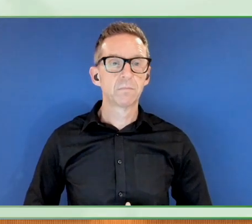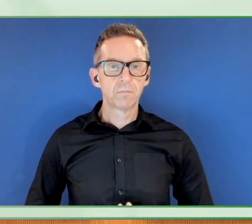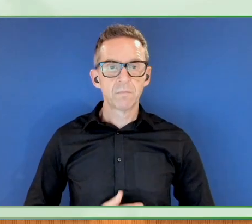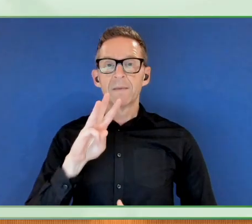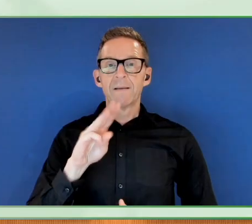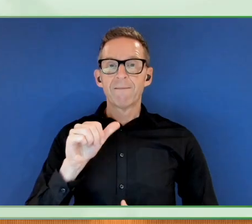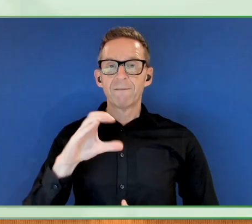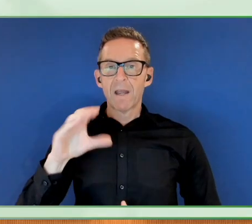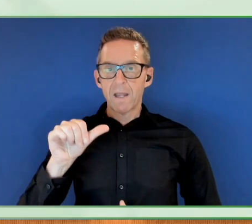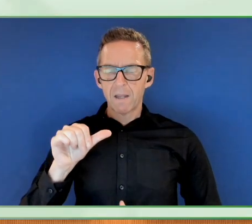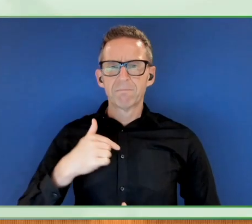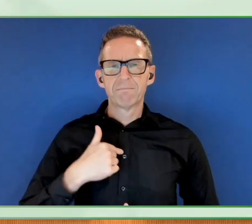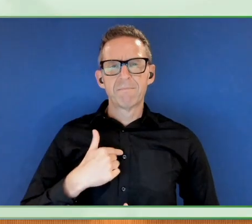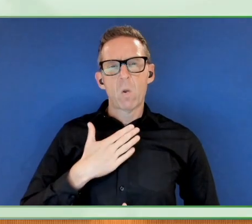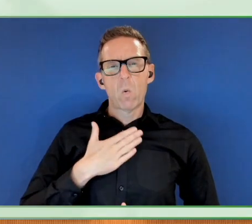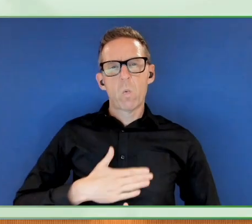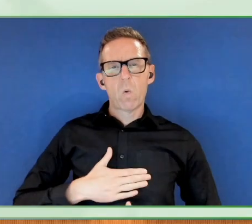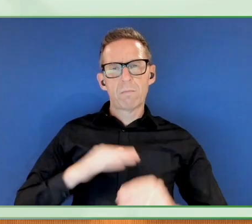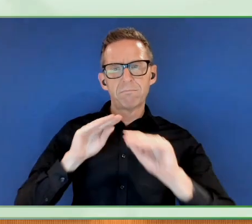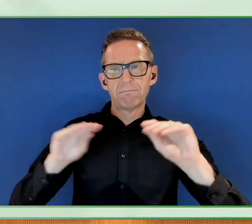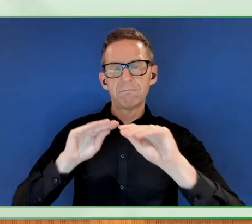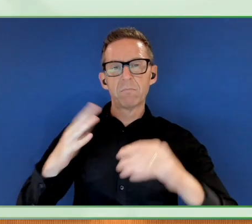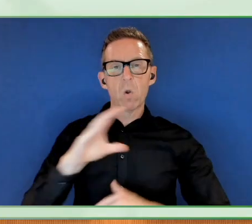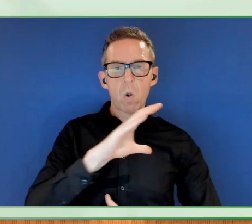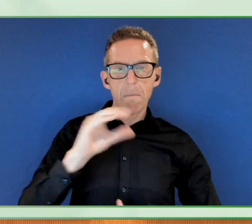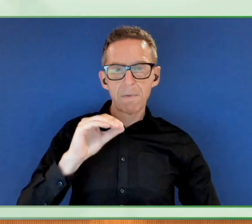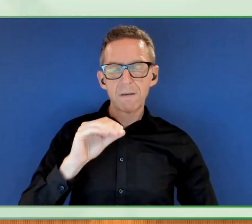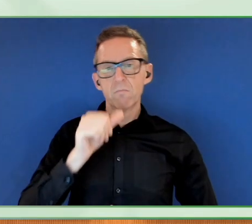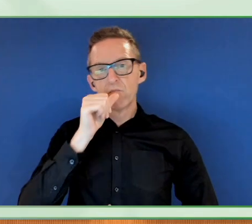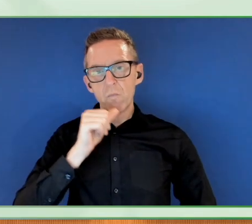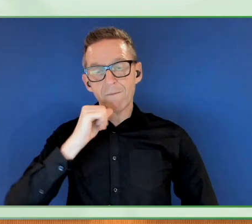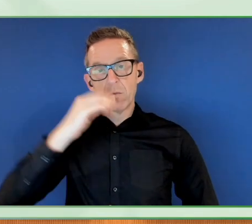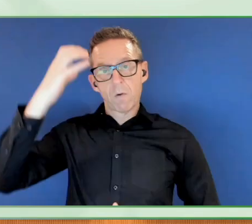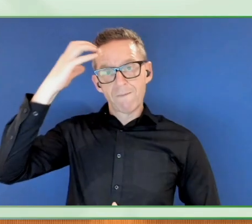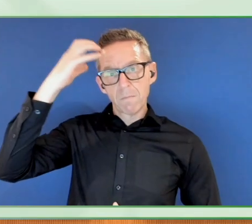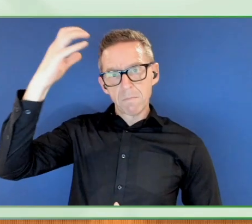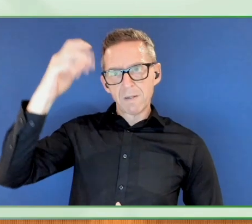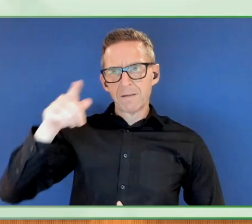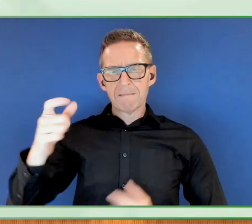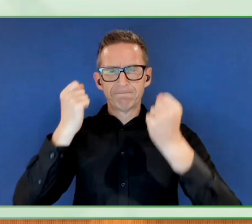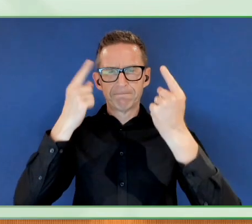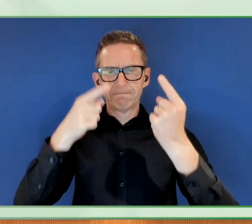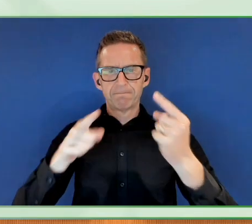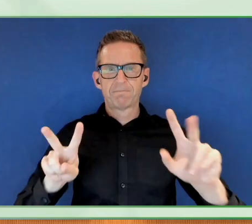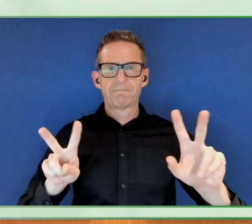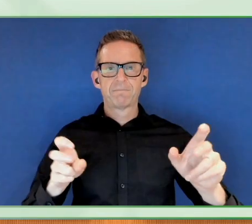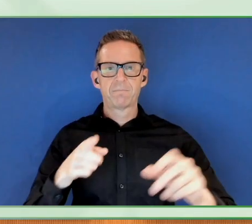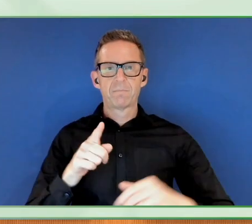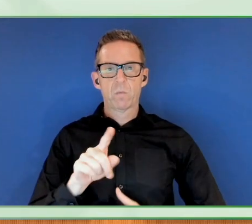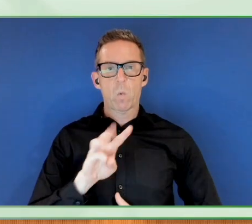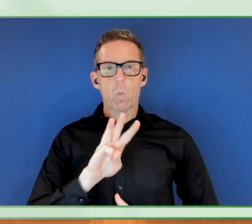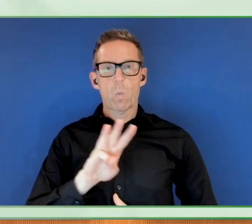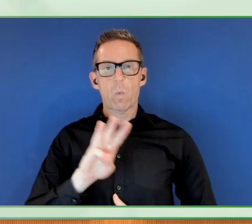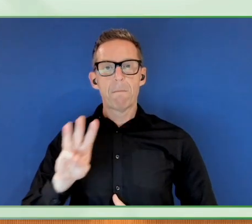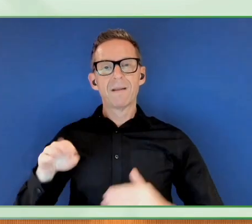and public institutions as well as the stakeholders to the topic of web accessibility, so that the topic reaches